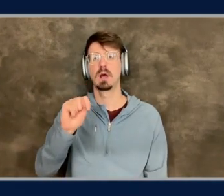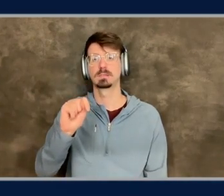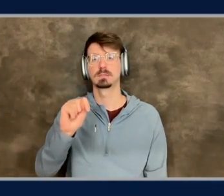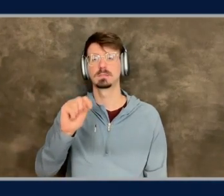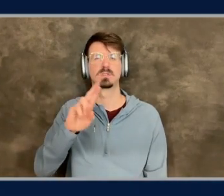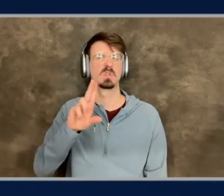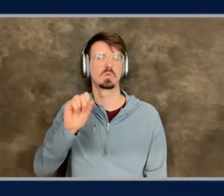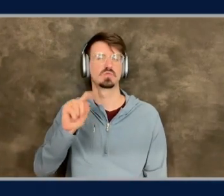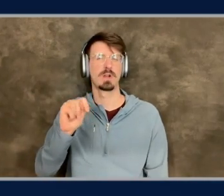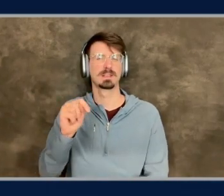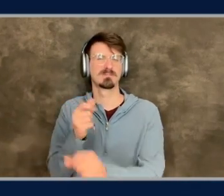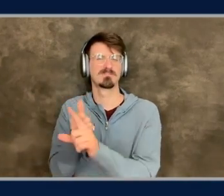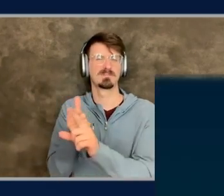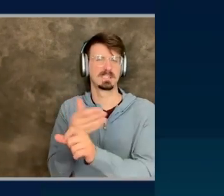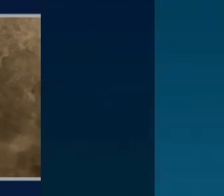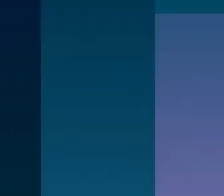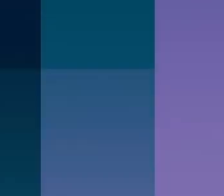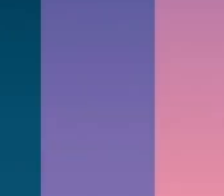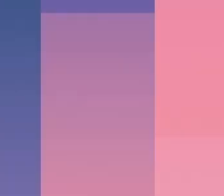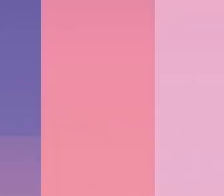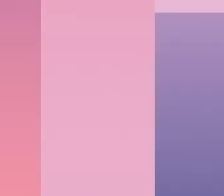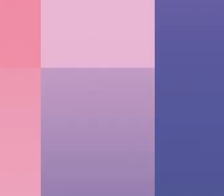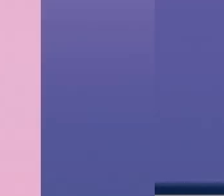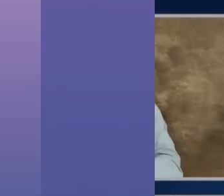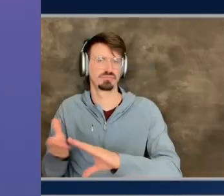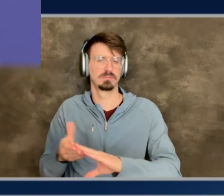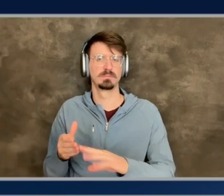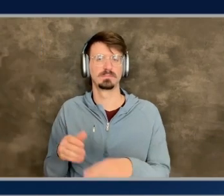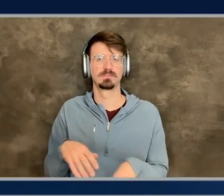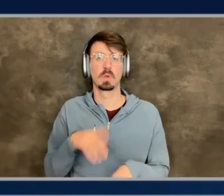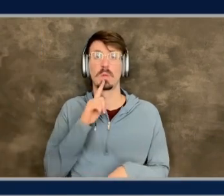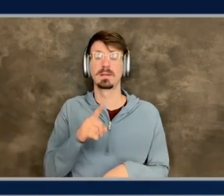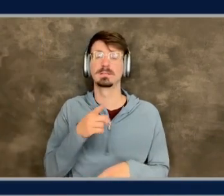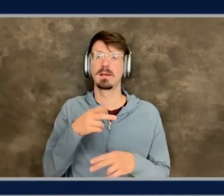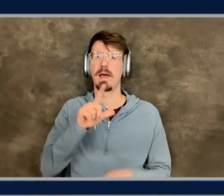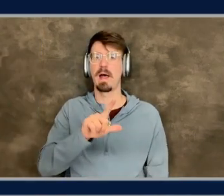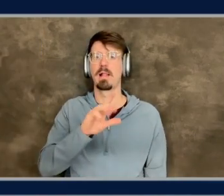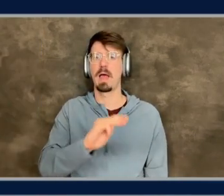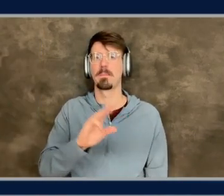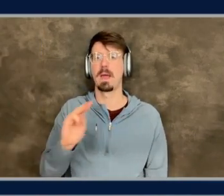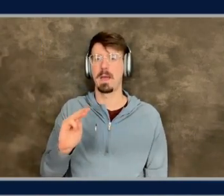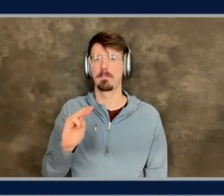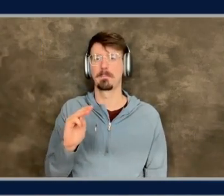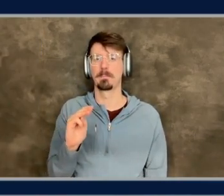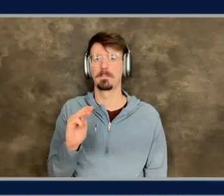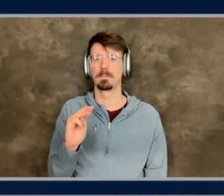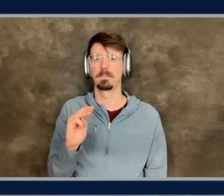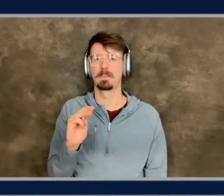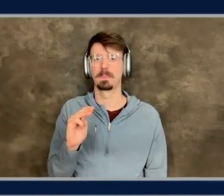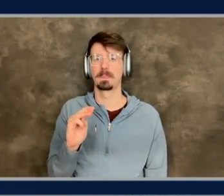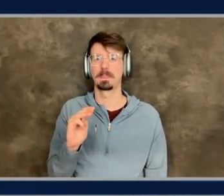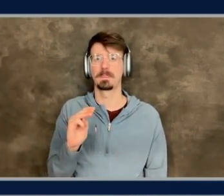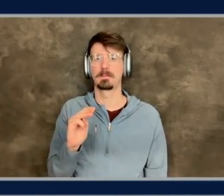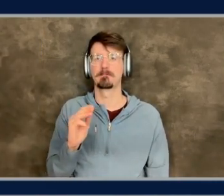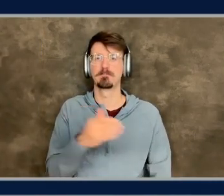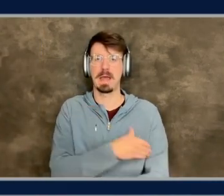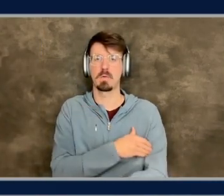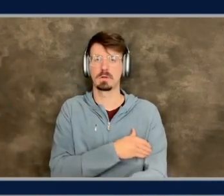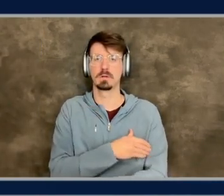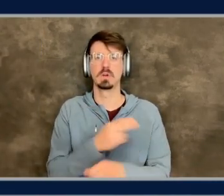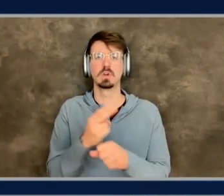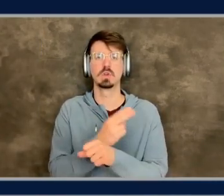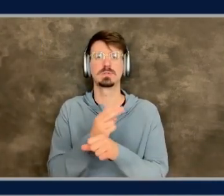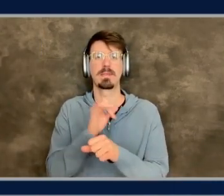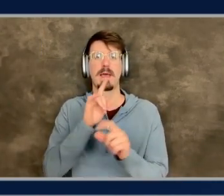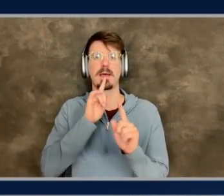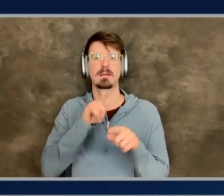name, or actually LLM-powered, Amazon Bedrock-powered utility that interacts with an LLM using the command line.